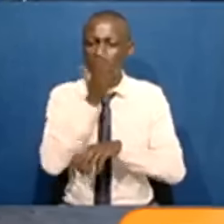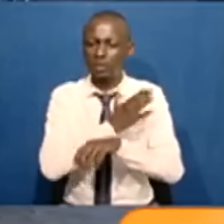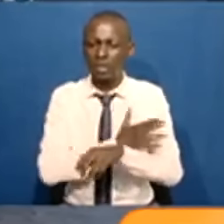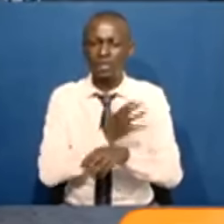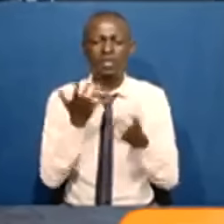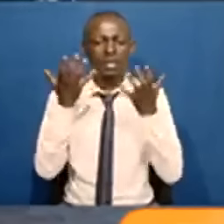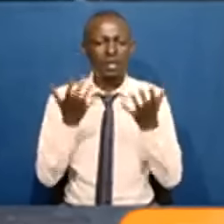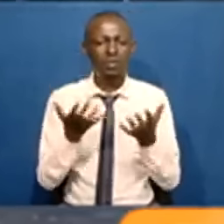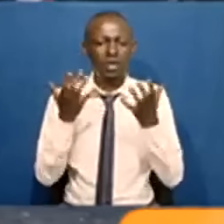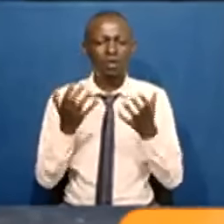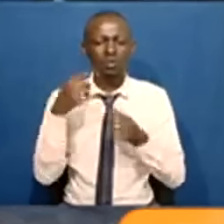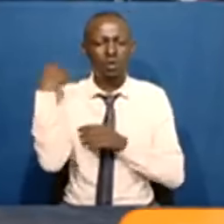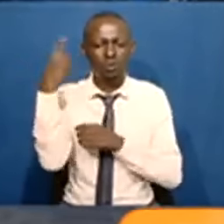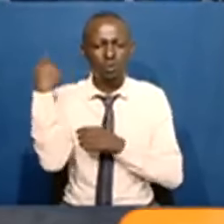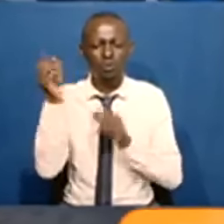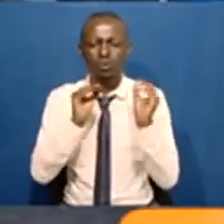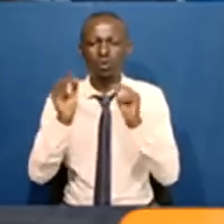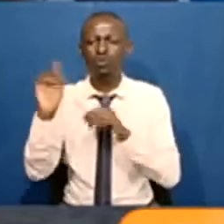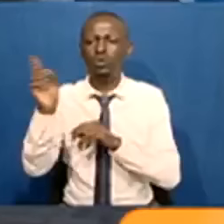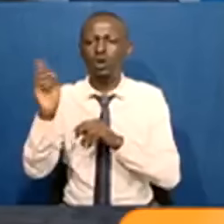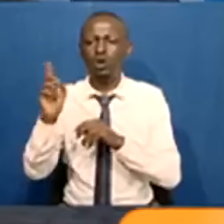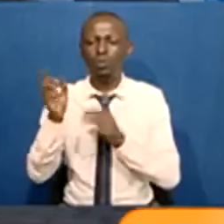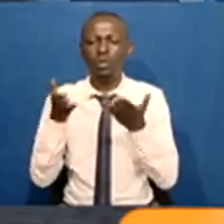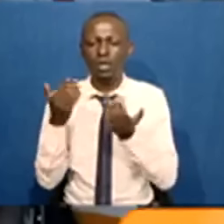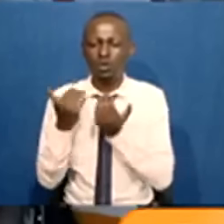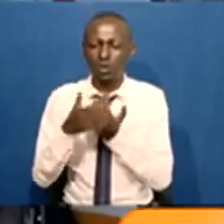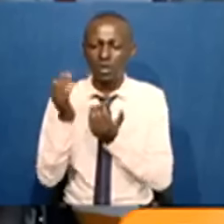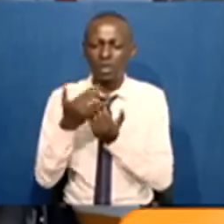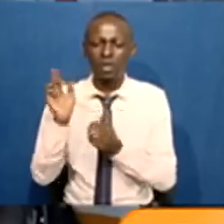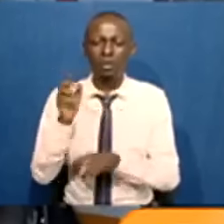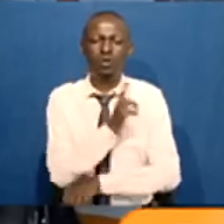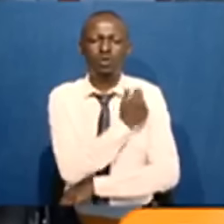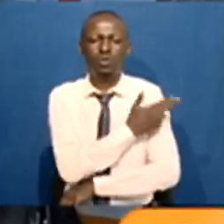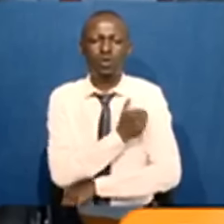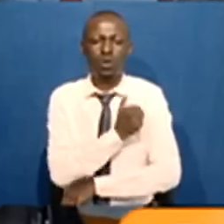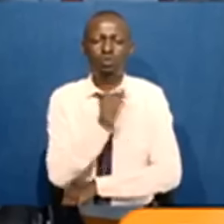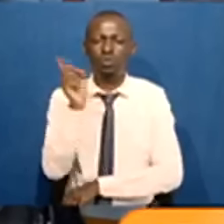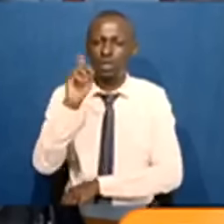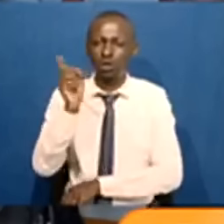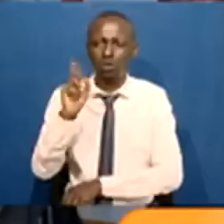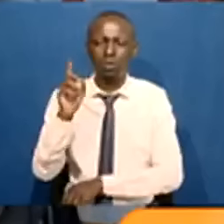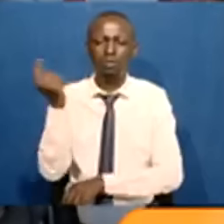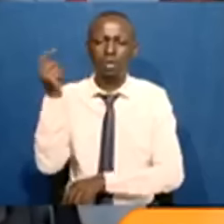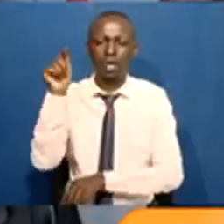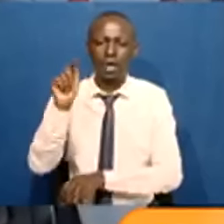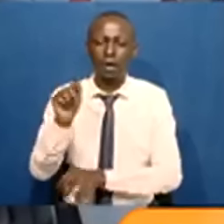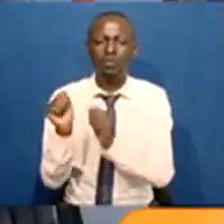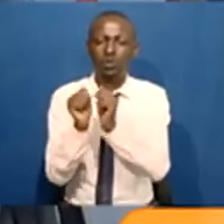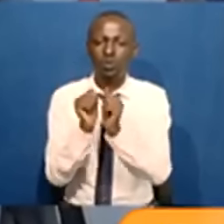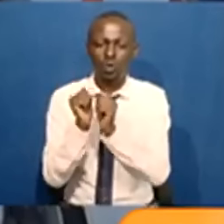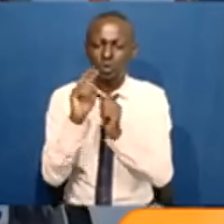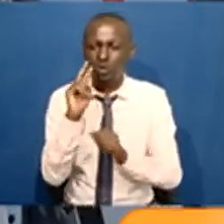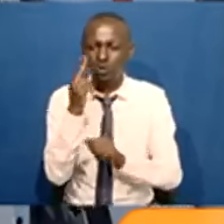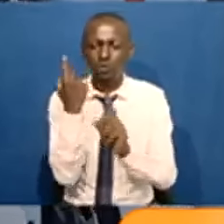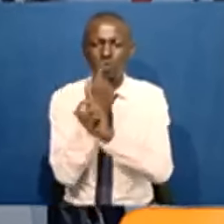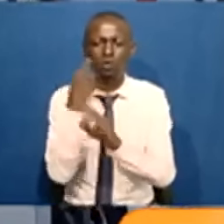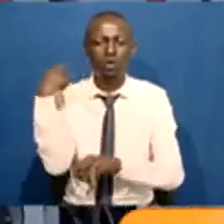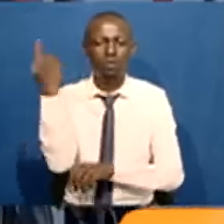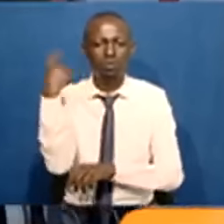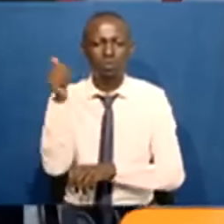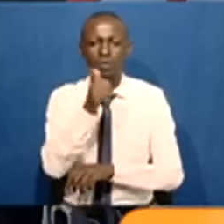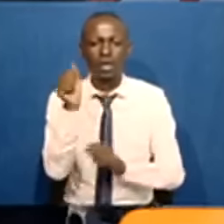Nairobi and are receiving medical care at a city hospital. They were brought to Nairobi in 2 different flights. Another 16 with